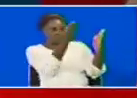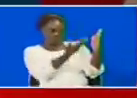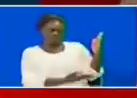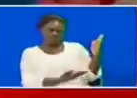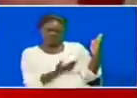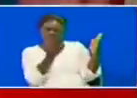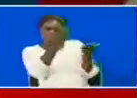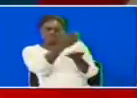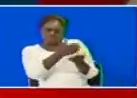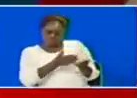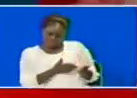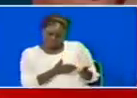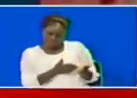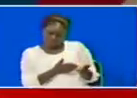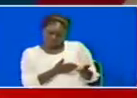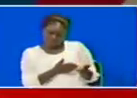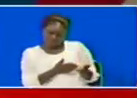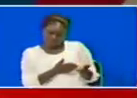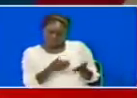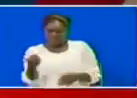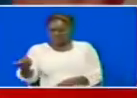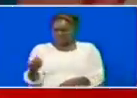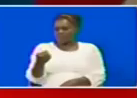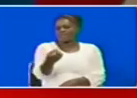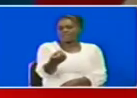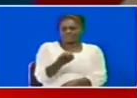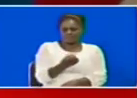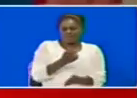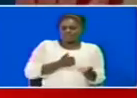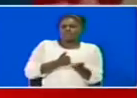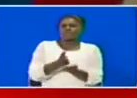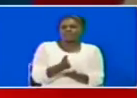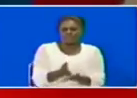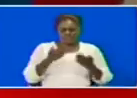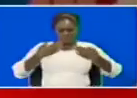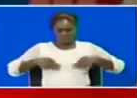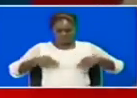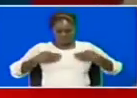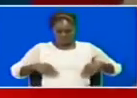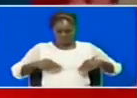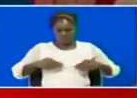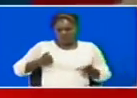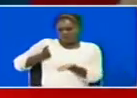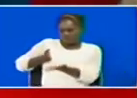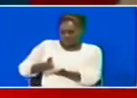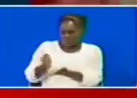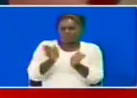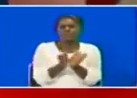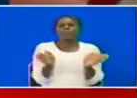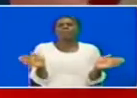just and reasonable demands of righteous people and a righteous